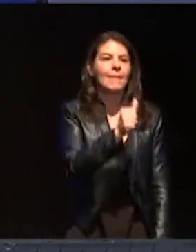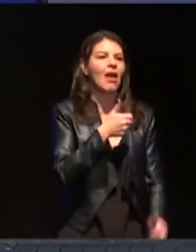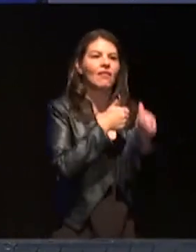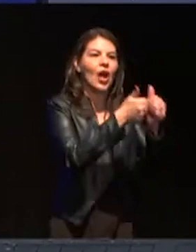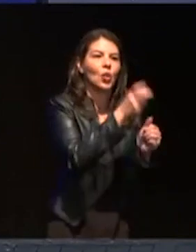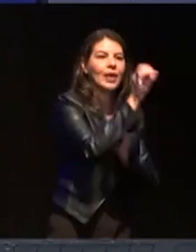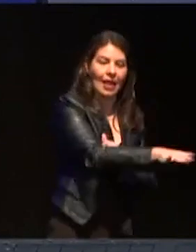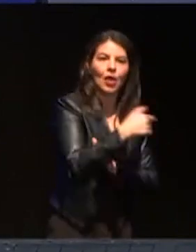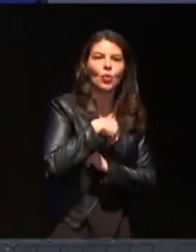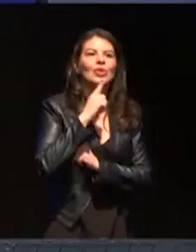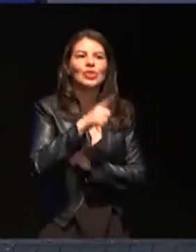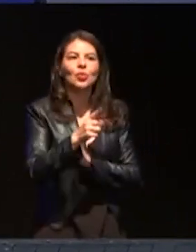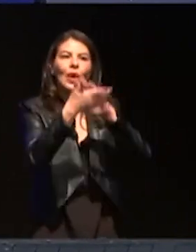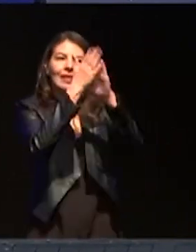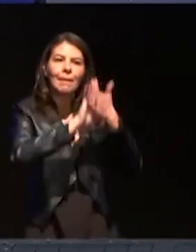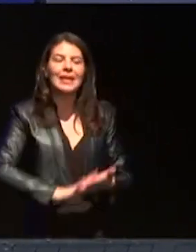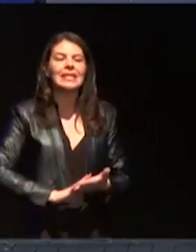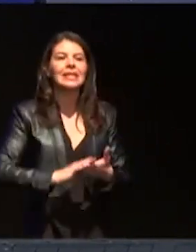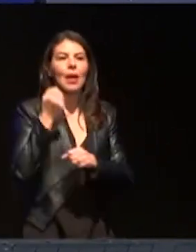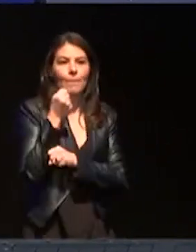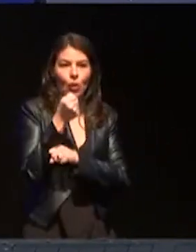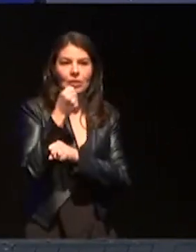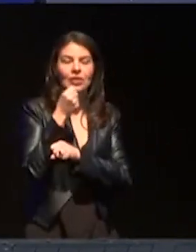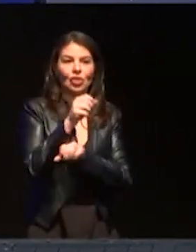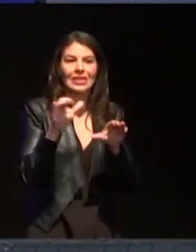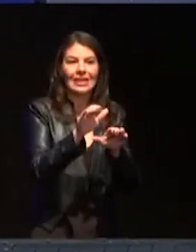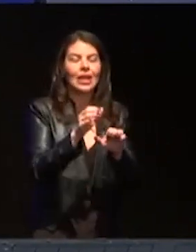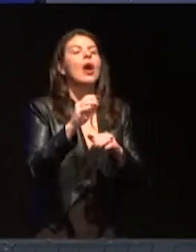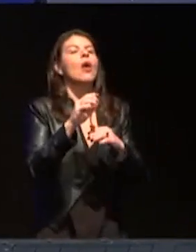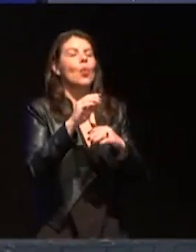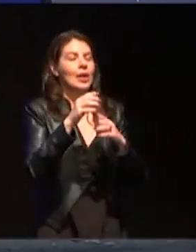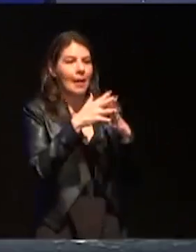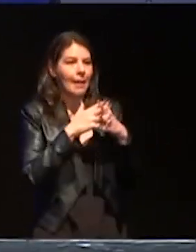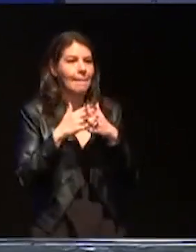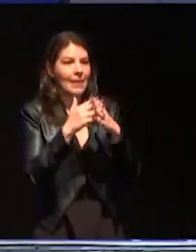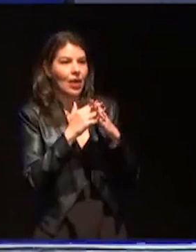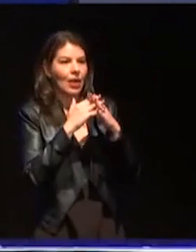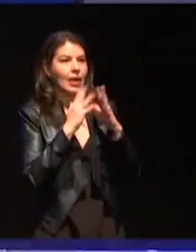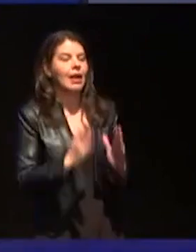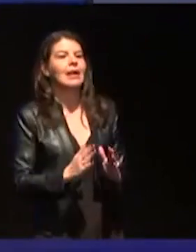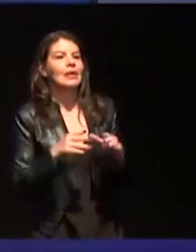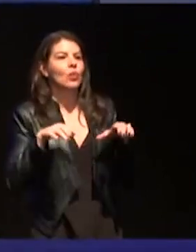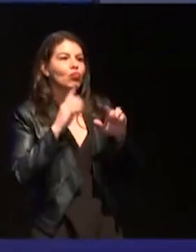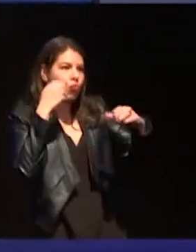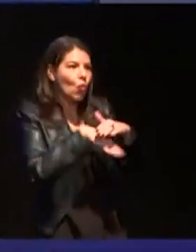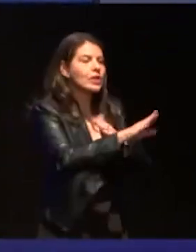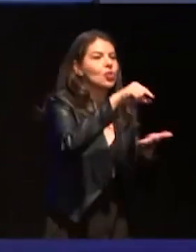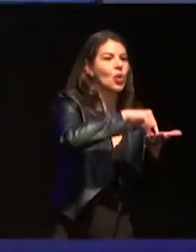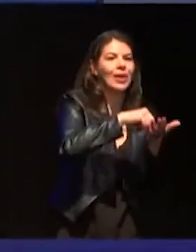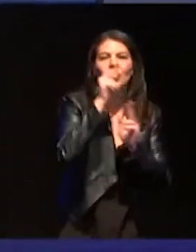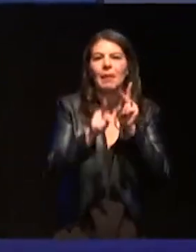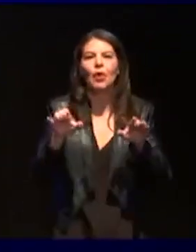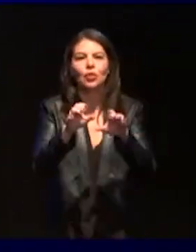that, which is what the peace protesters did when America went into Iraq, and is what the peace protesters are doing right